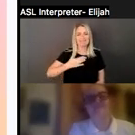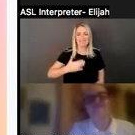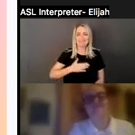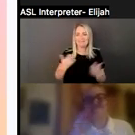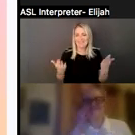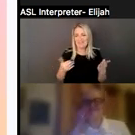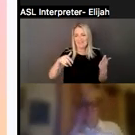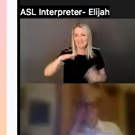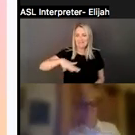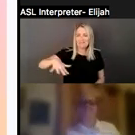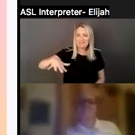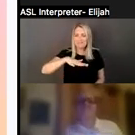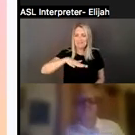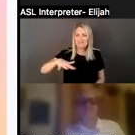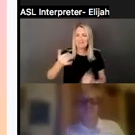tonight.